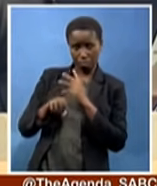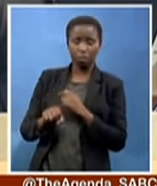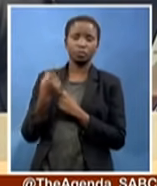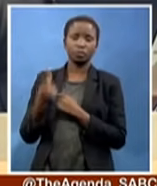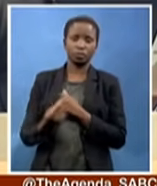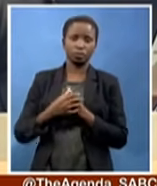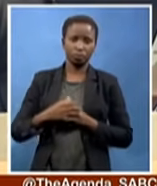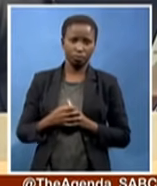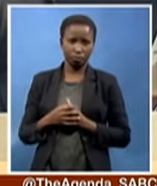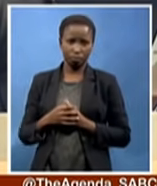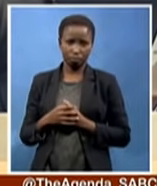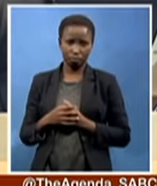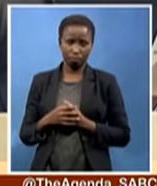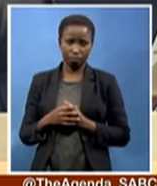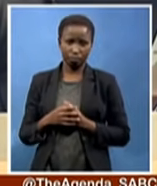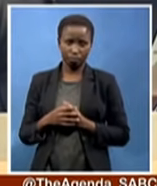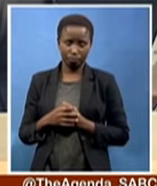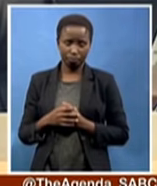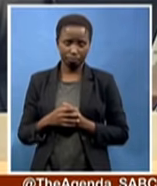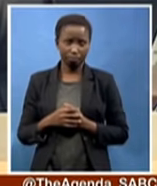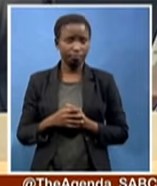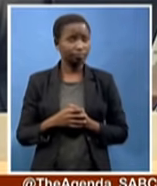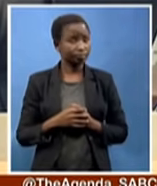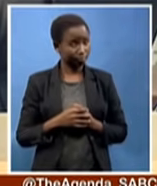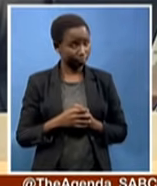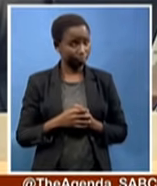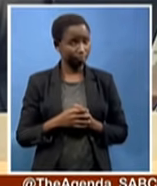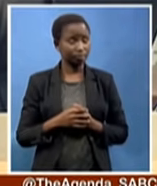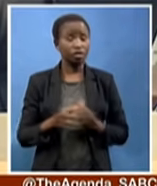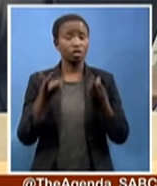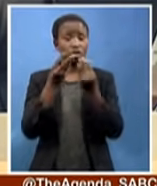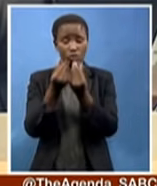Now, these resolutions, in more ways than one,